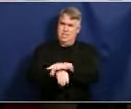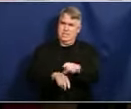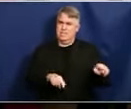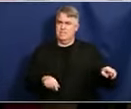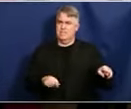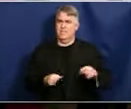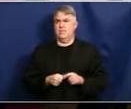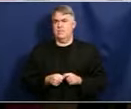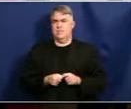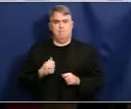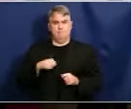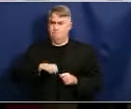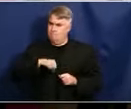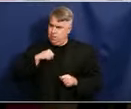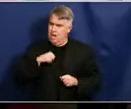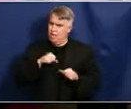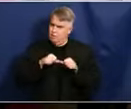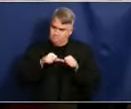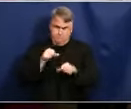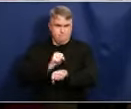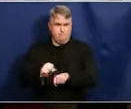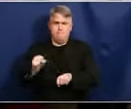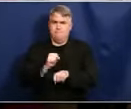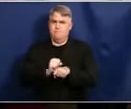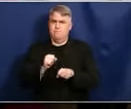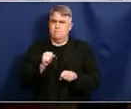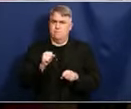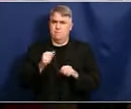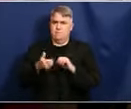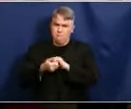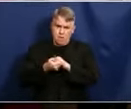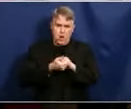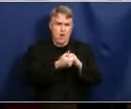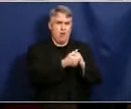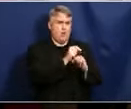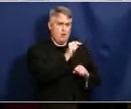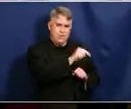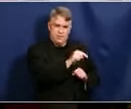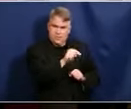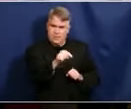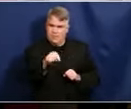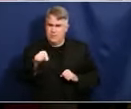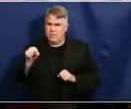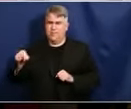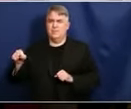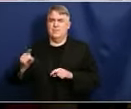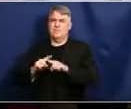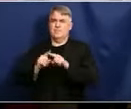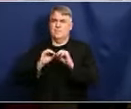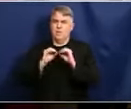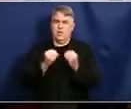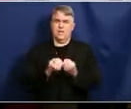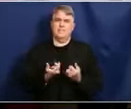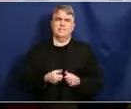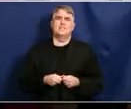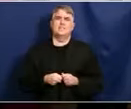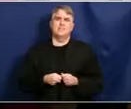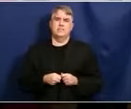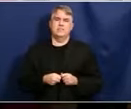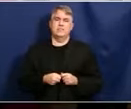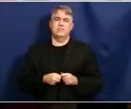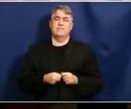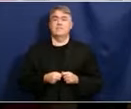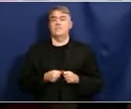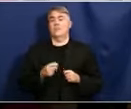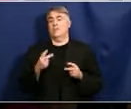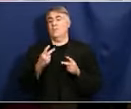that, including partnerships in key areas for our workers. For instance, in the Otay Mesa community,